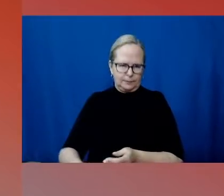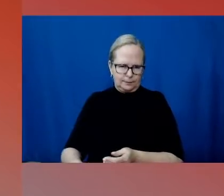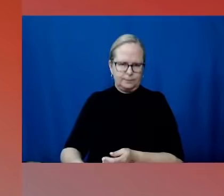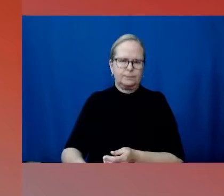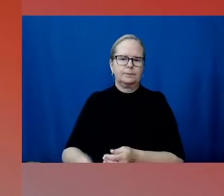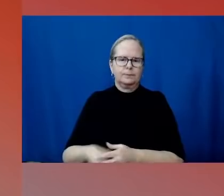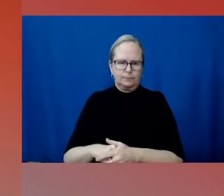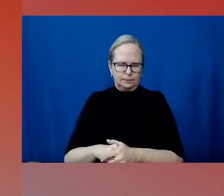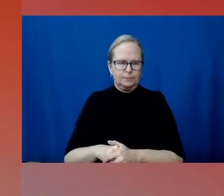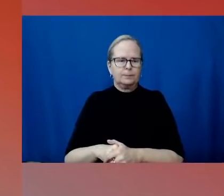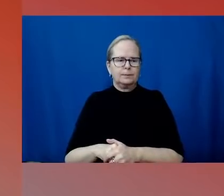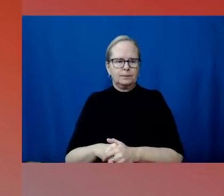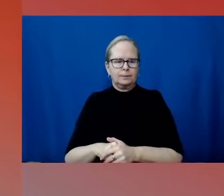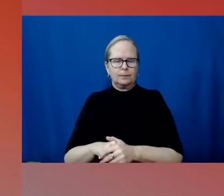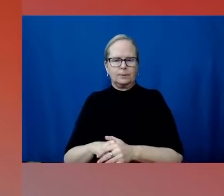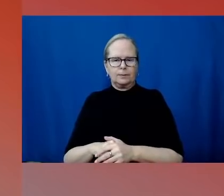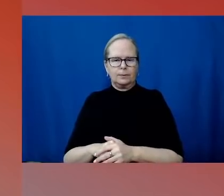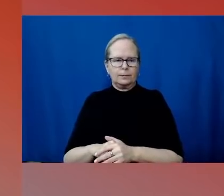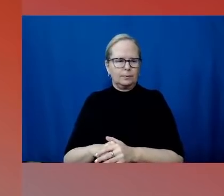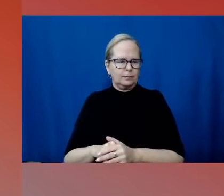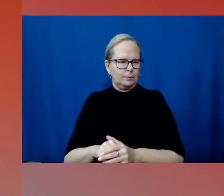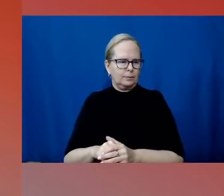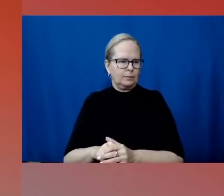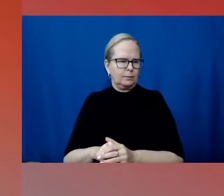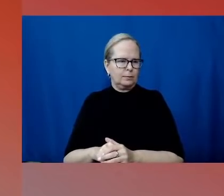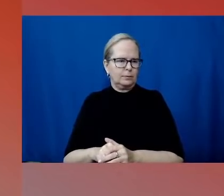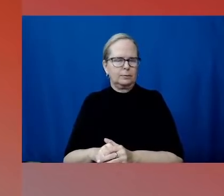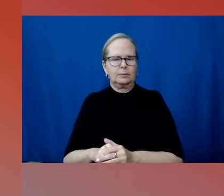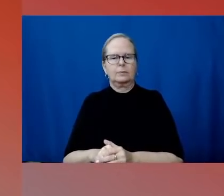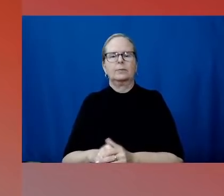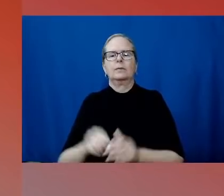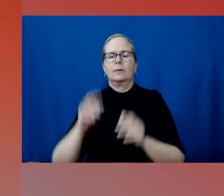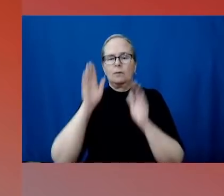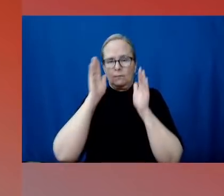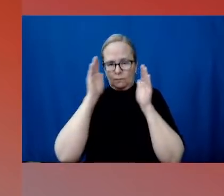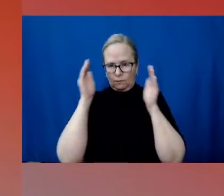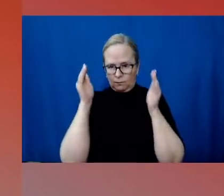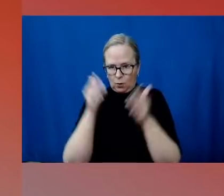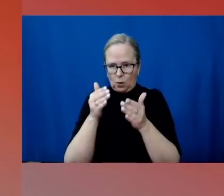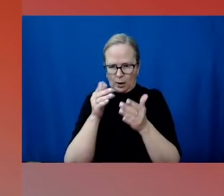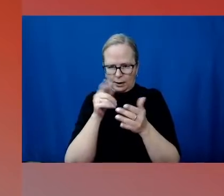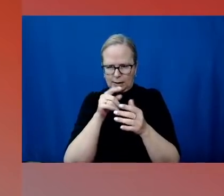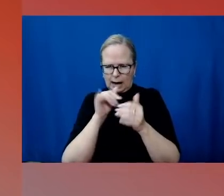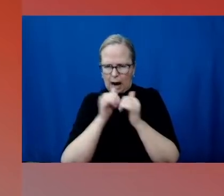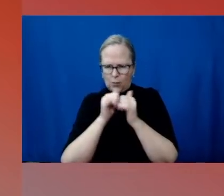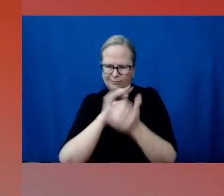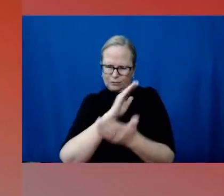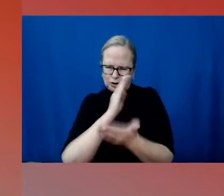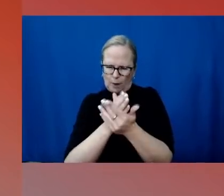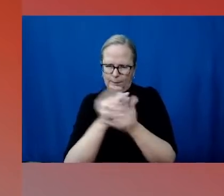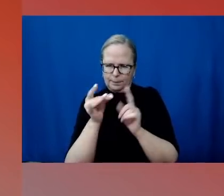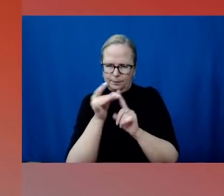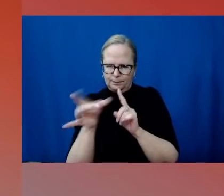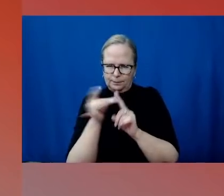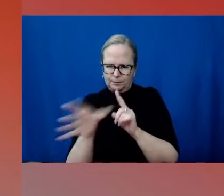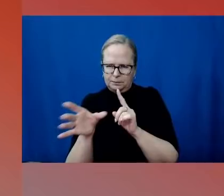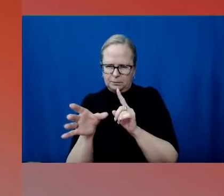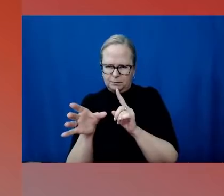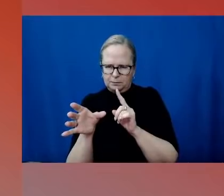followed elimination strategy, so which focused on stopping transmission, were and still are successful. They